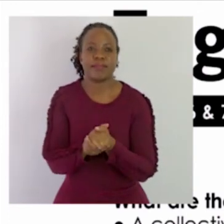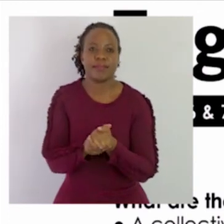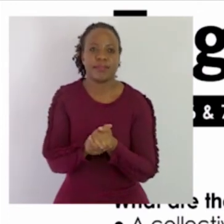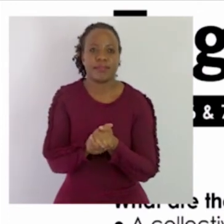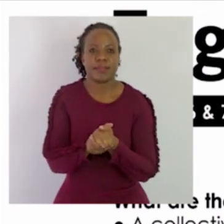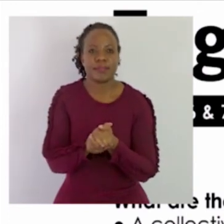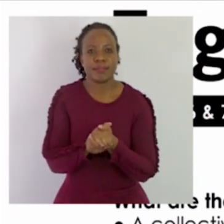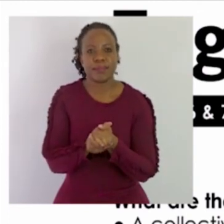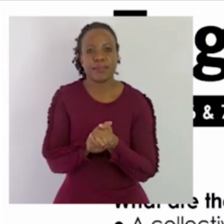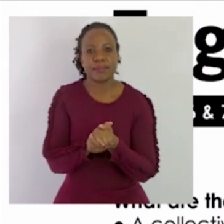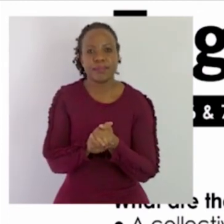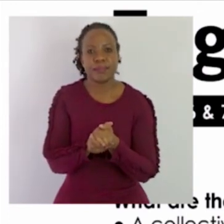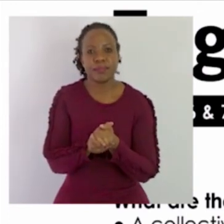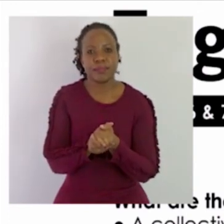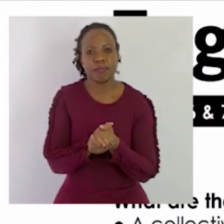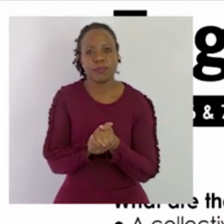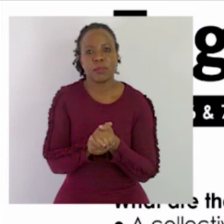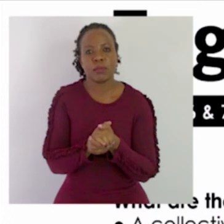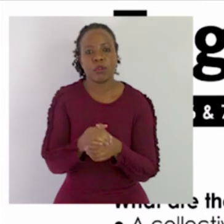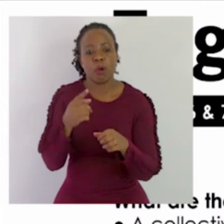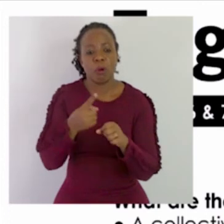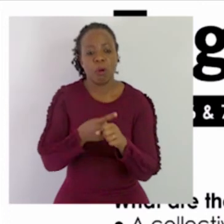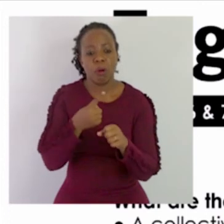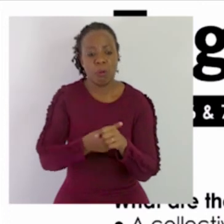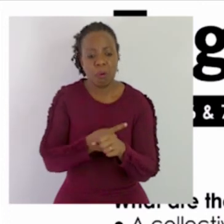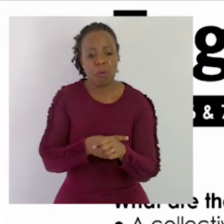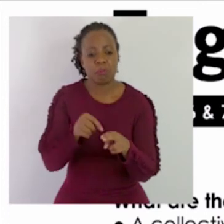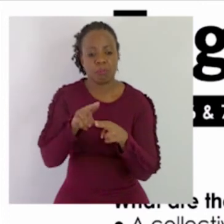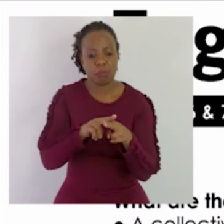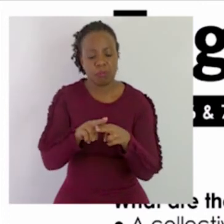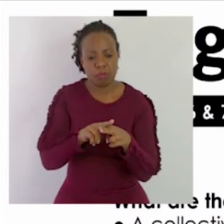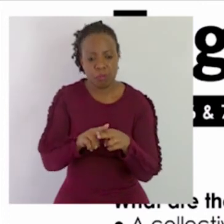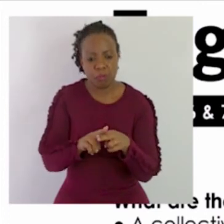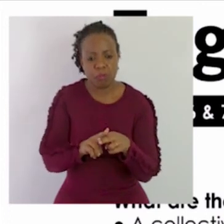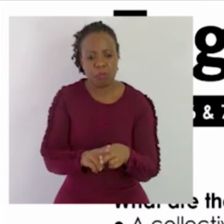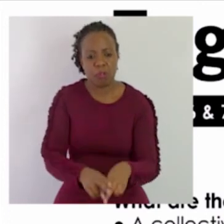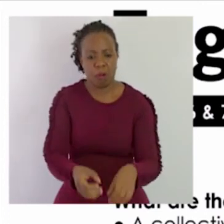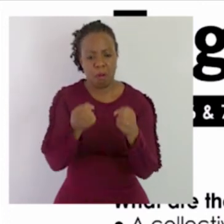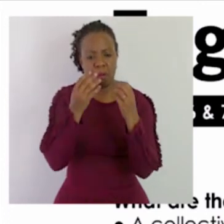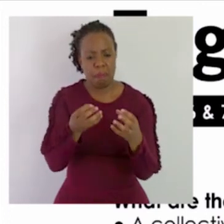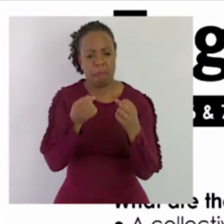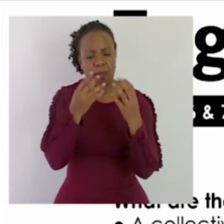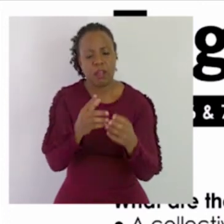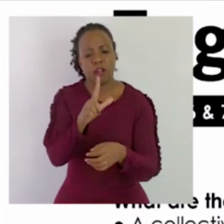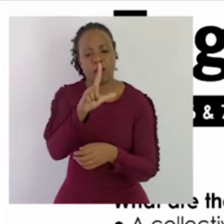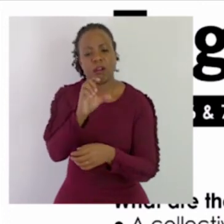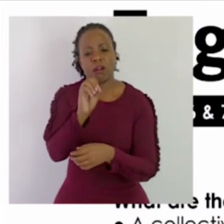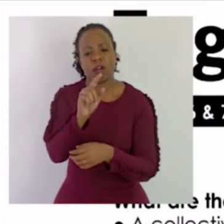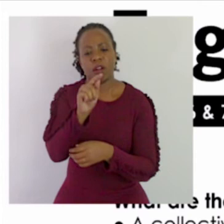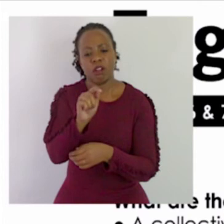However, we should not use lots of in speaking or writing, as